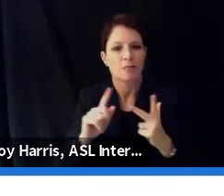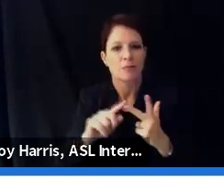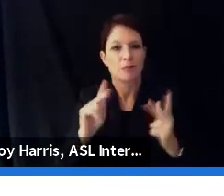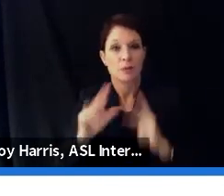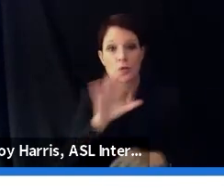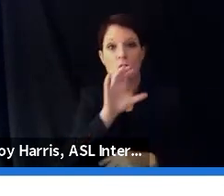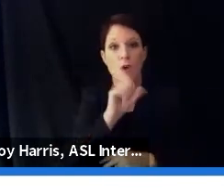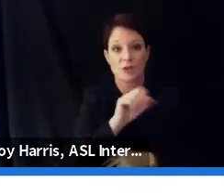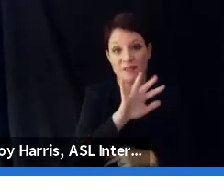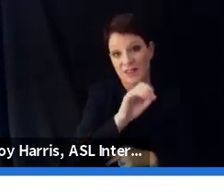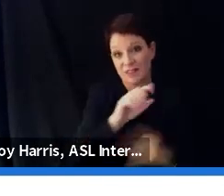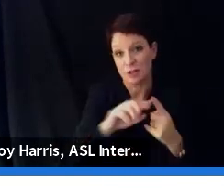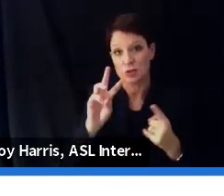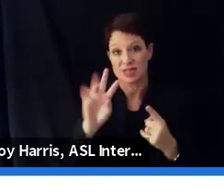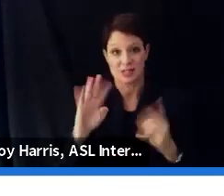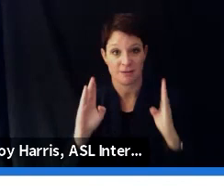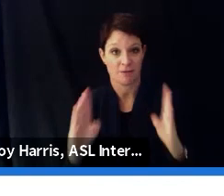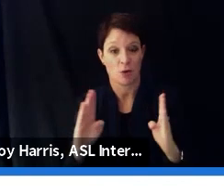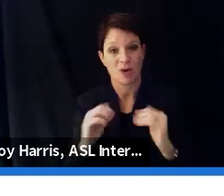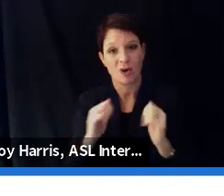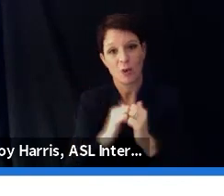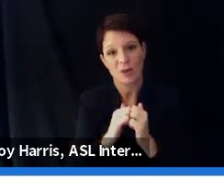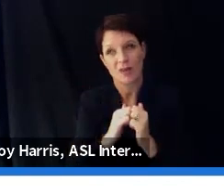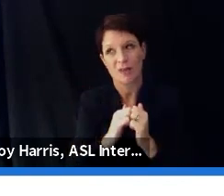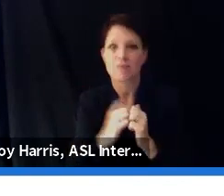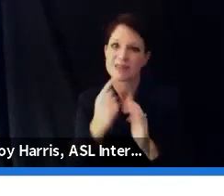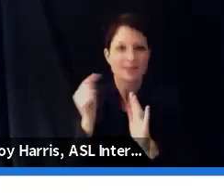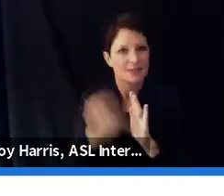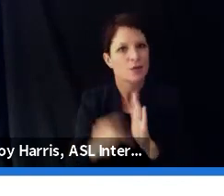to 64 years old with an underlying medical